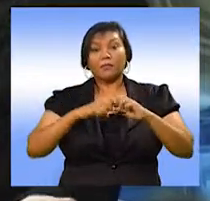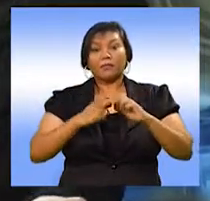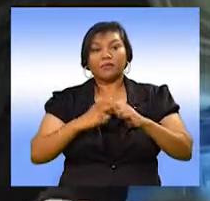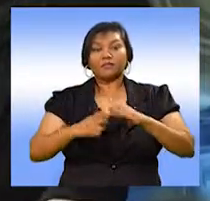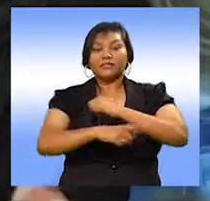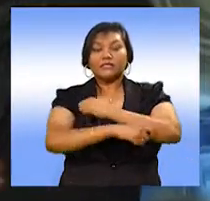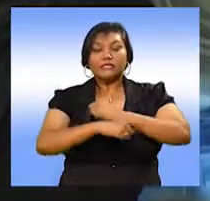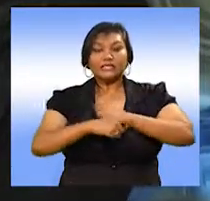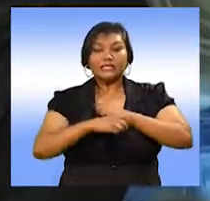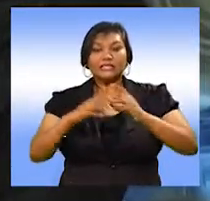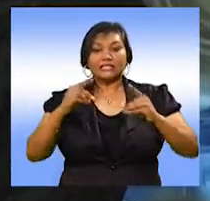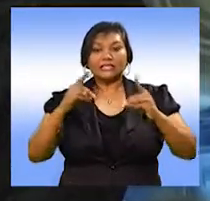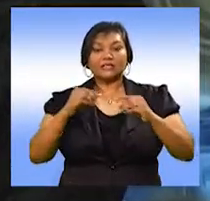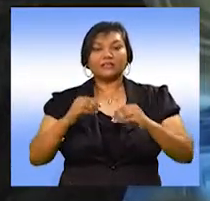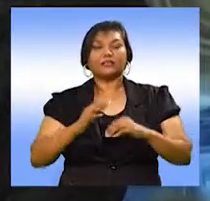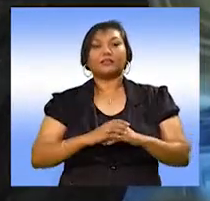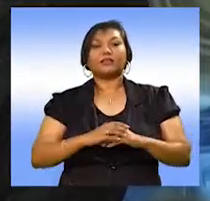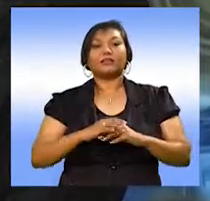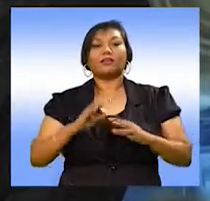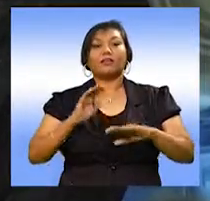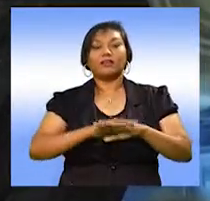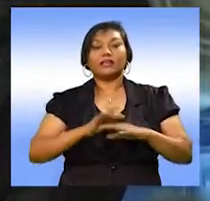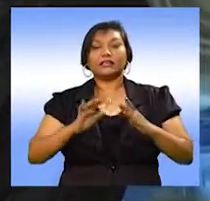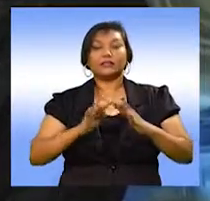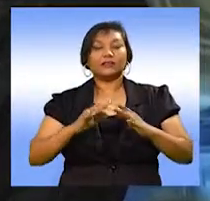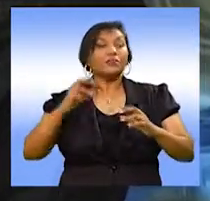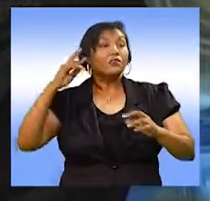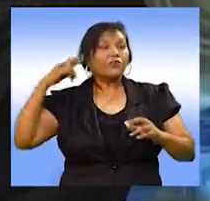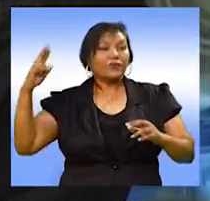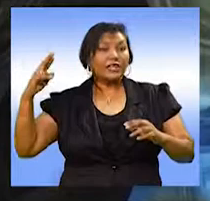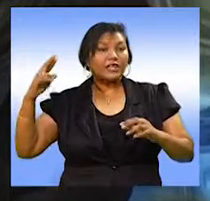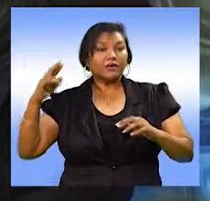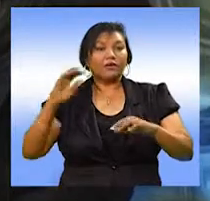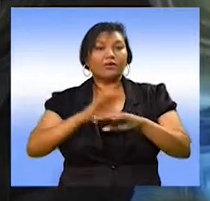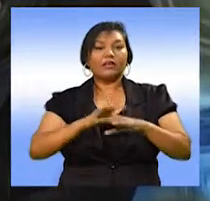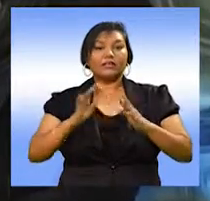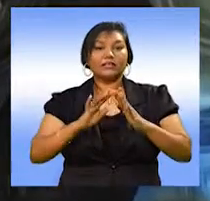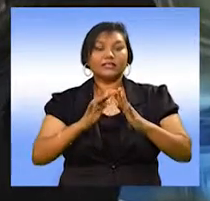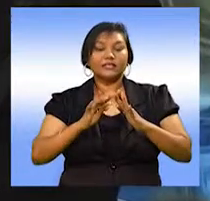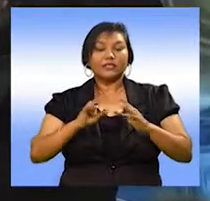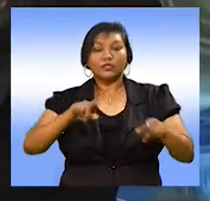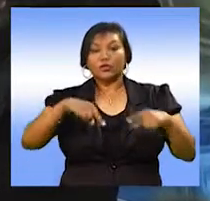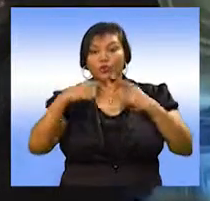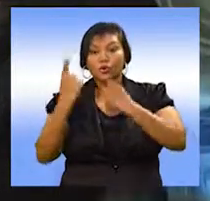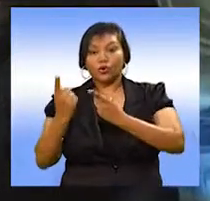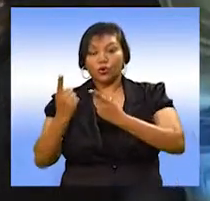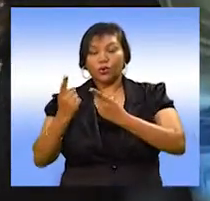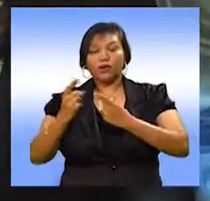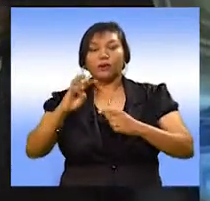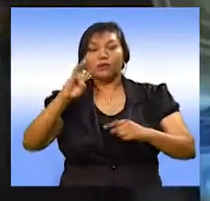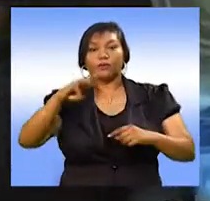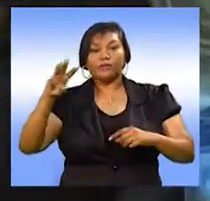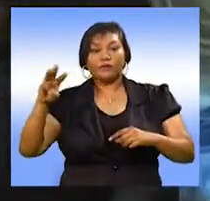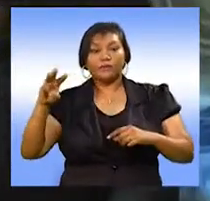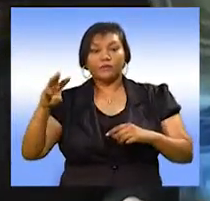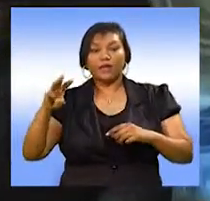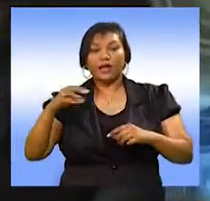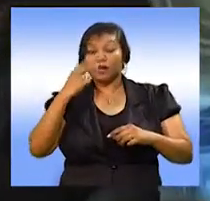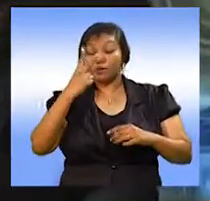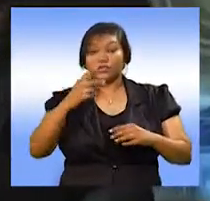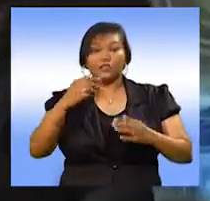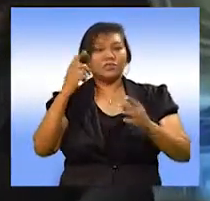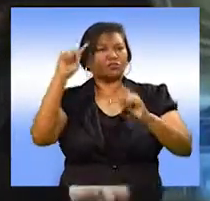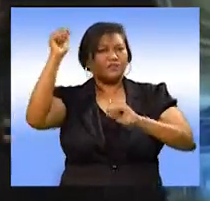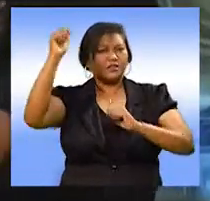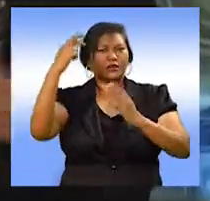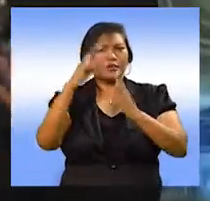piracy too online, believe it or not. We have a lot of radio hubs, so you will go to our website and you'll see many Trinidad and Tobago radio stations